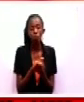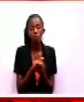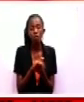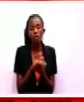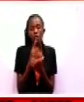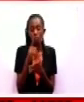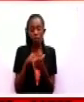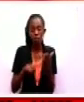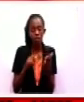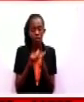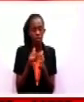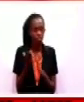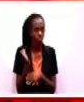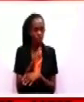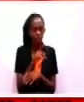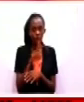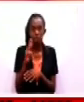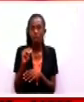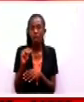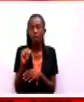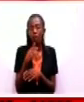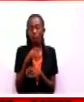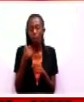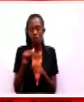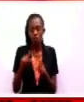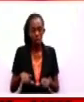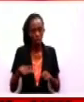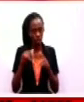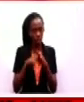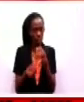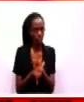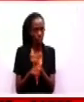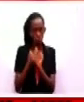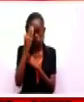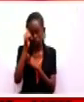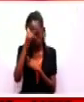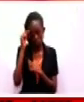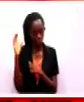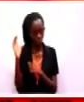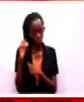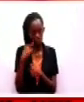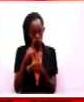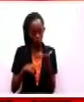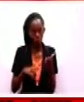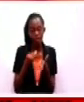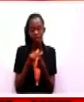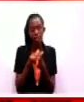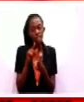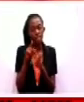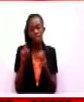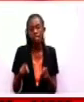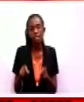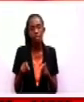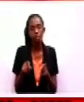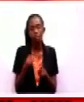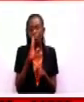kadai kW Ang rej yesh kule malabar bado maisha yake Ya m hatari kwa sababu Wan nchi bado Wan dai kW hafi